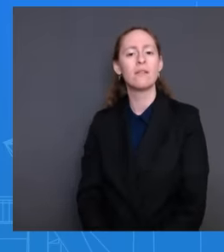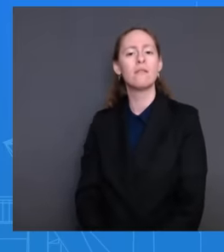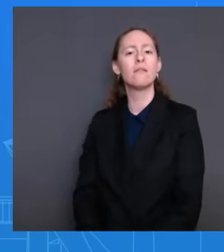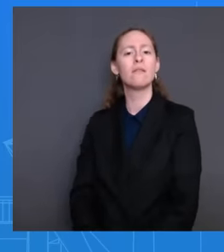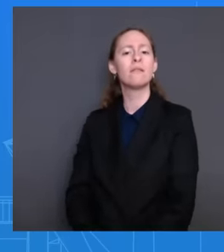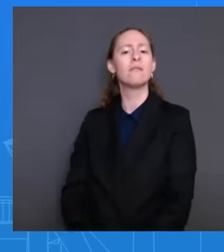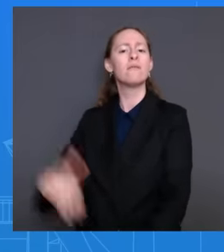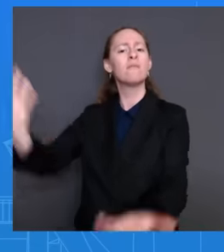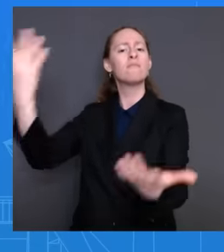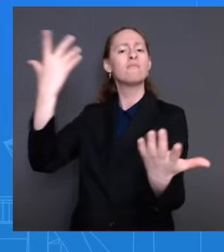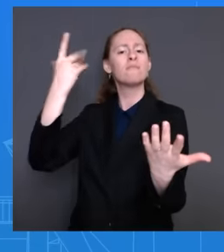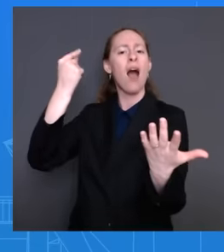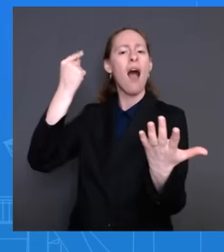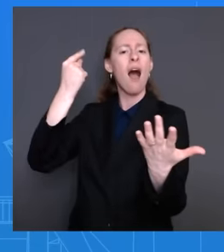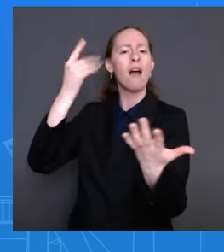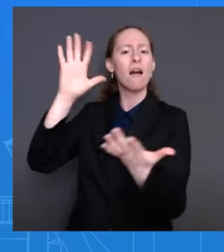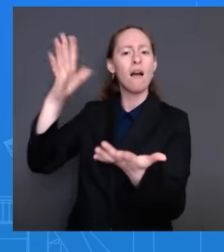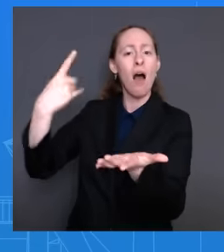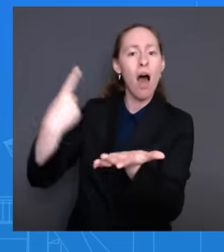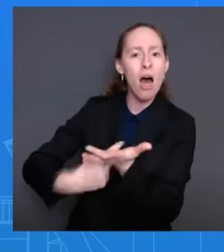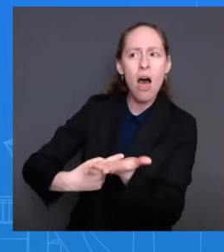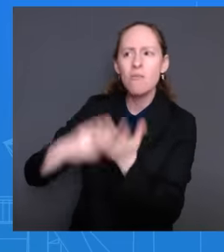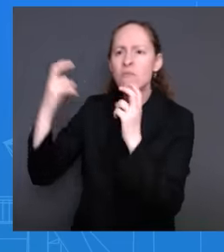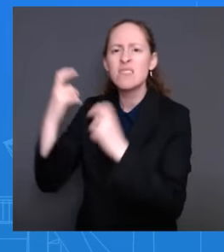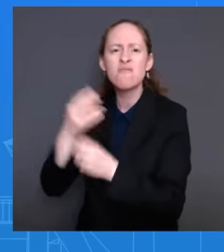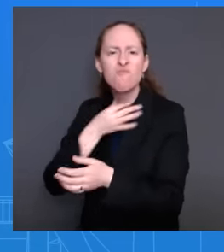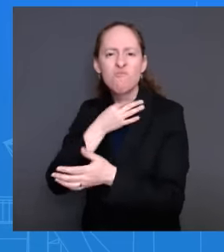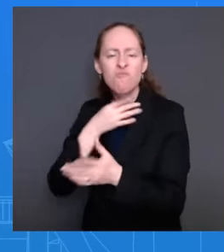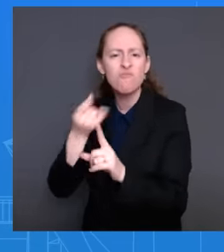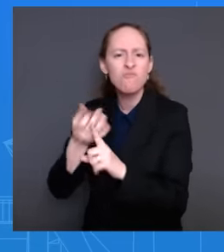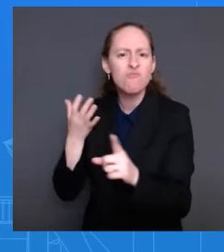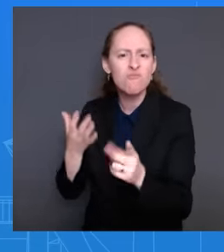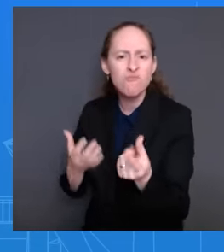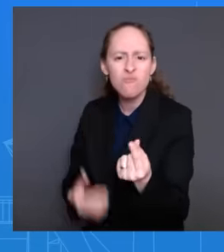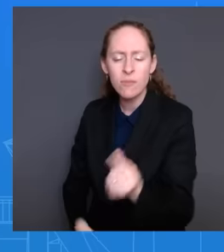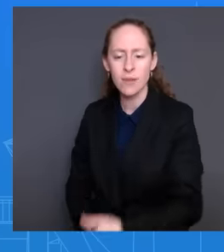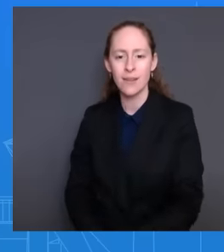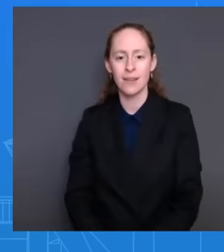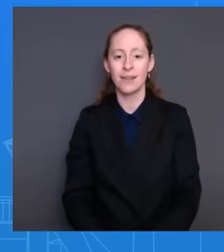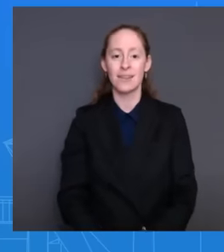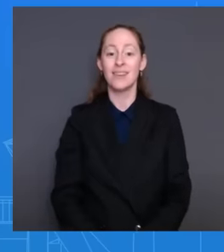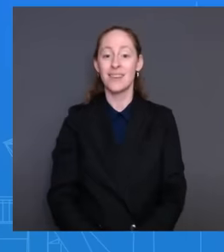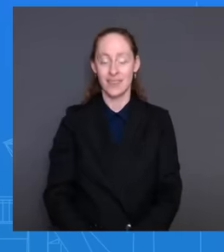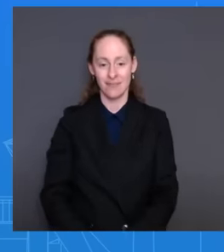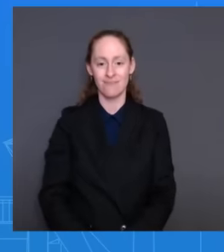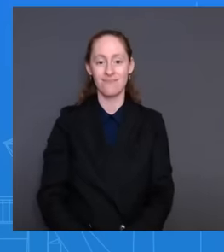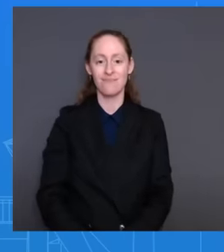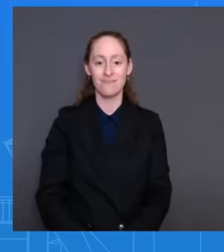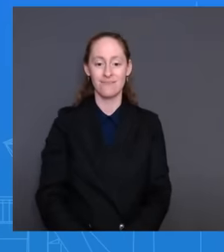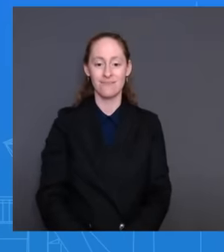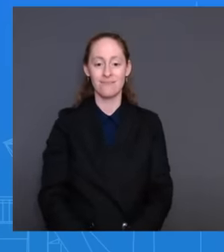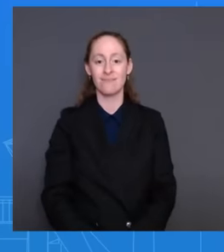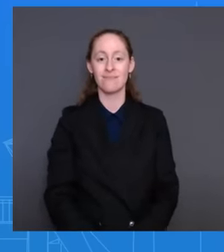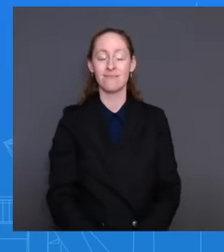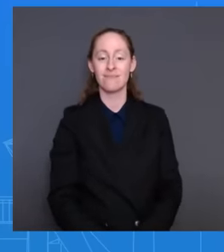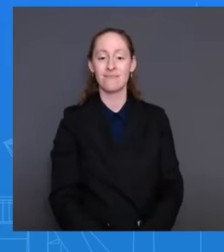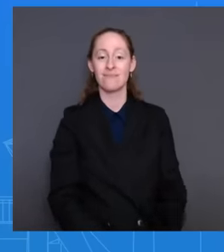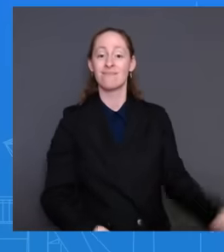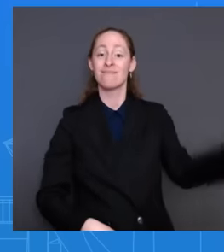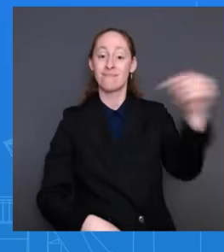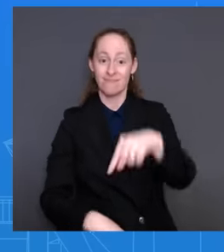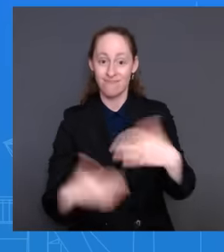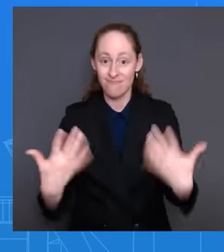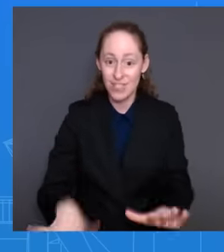they did go to meet with the president. Clearly, I don't know what conversation was had. Usually we try to keep those